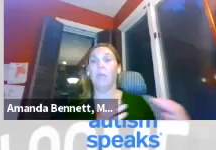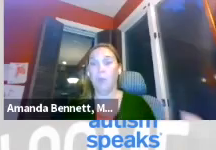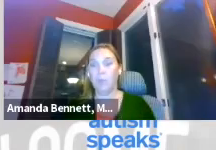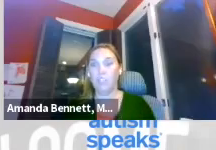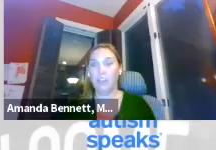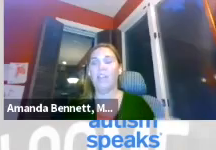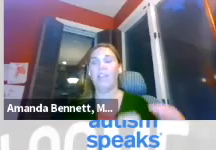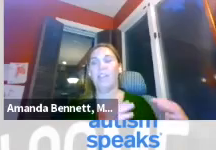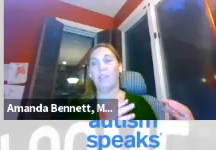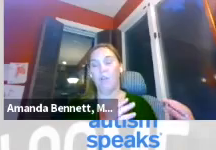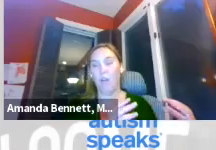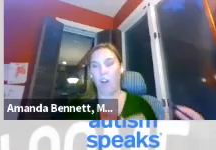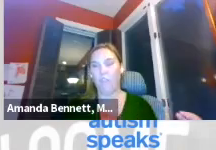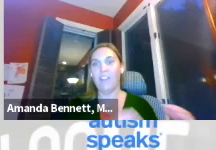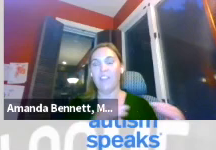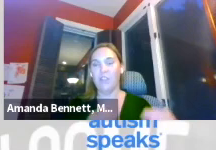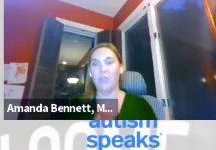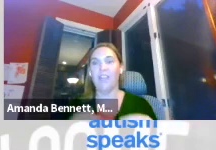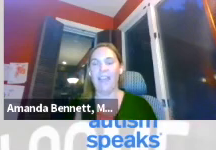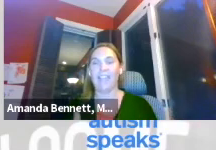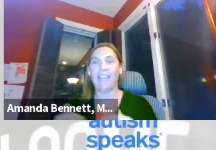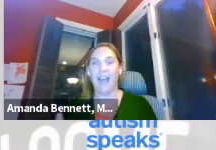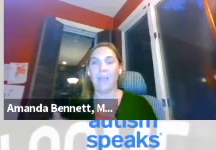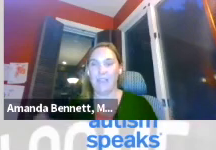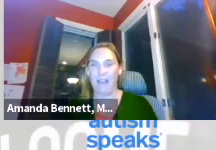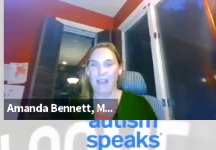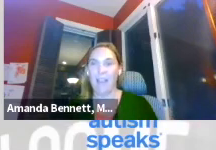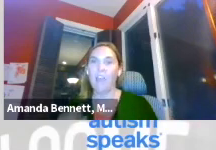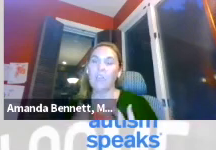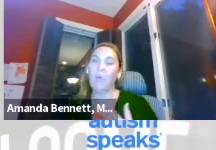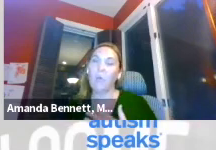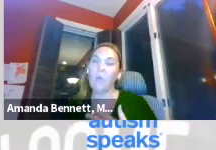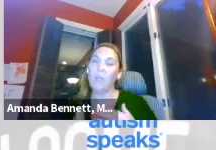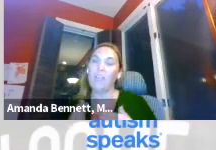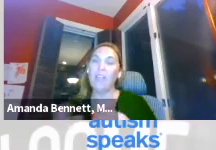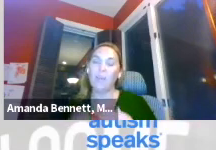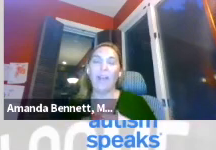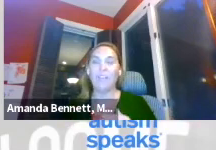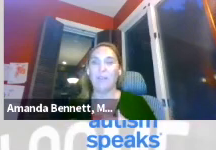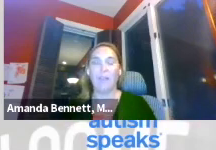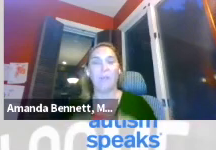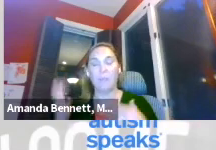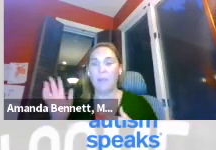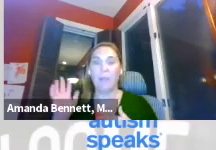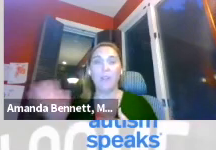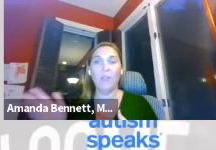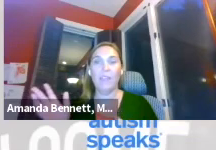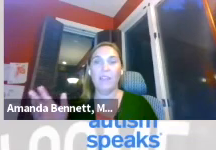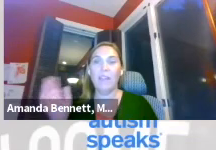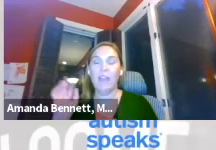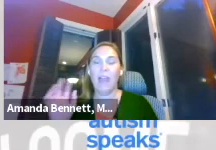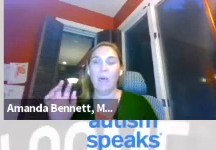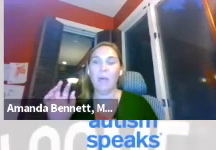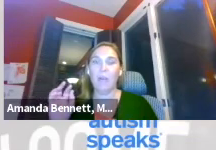or approach that is often used as the IBI. So states will have different names. In